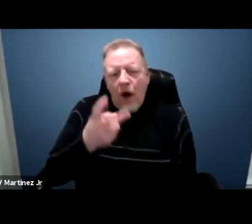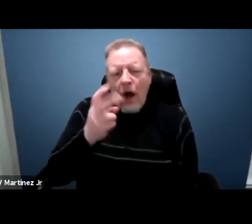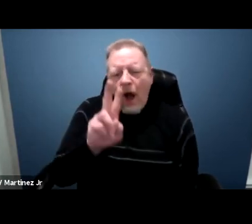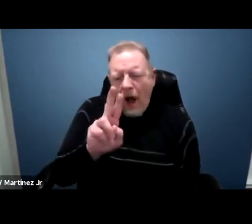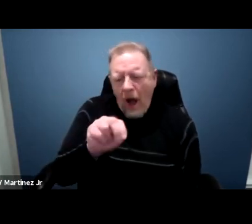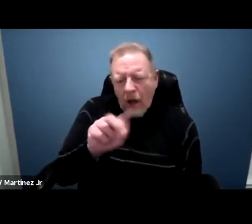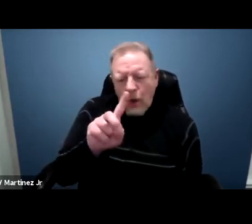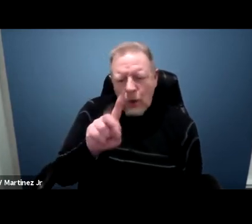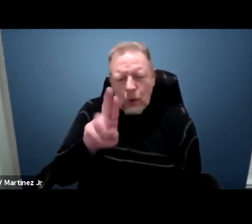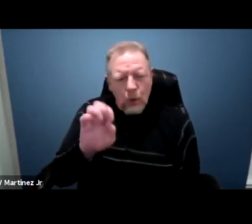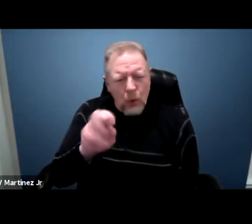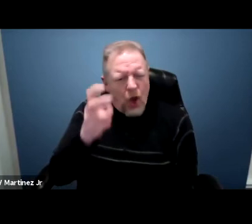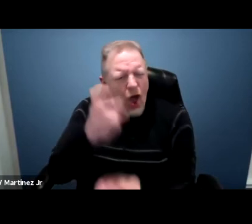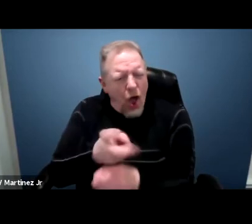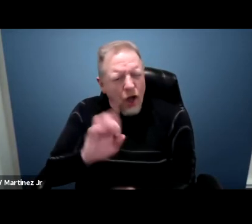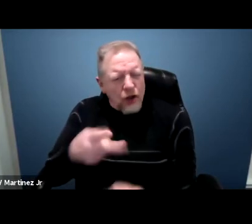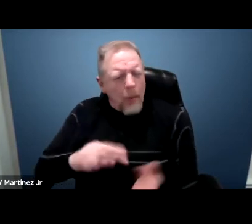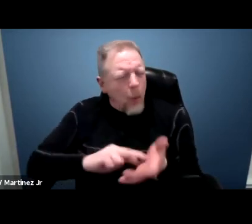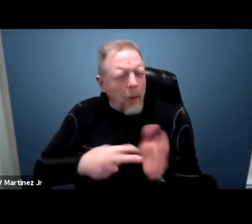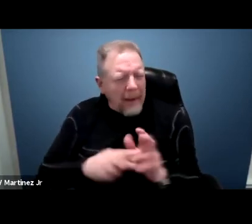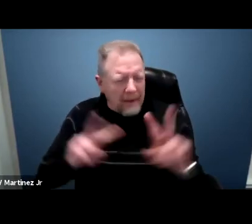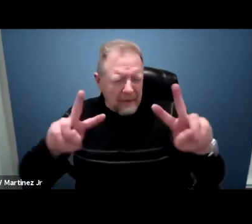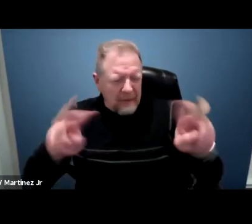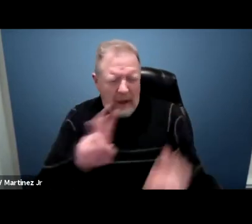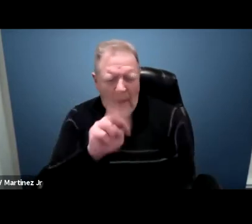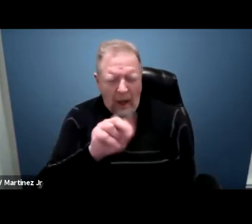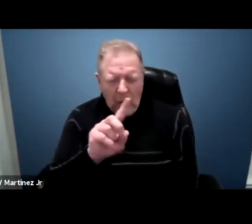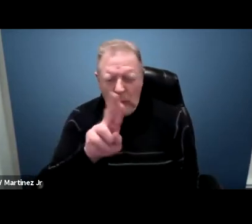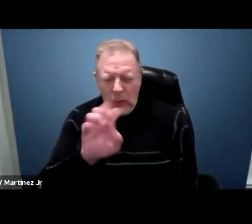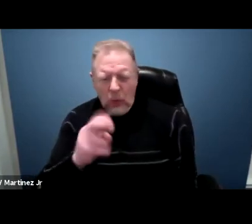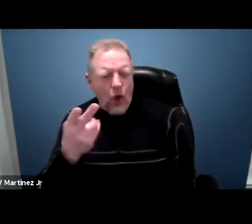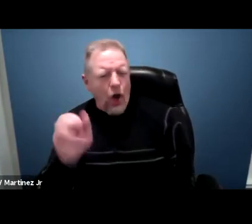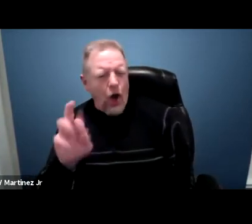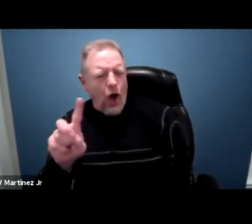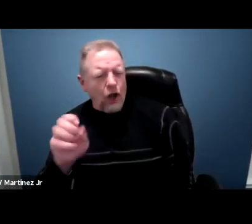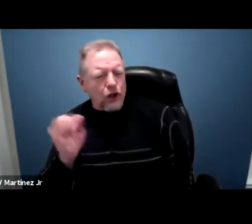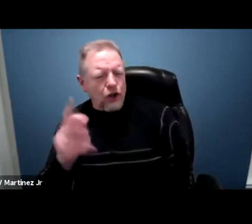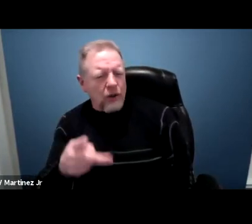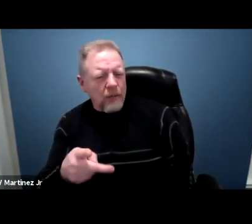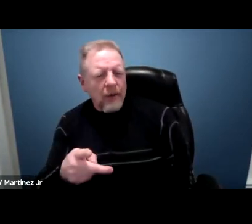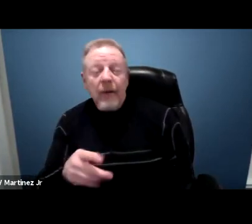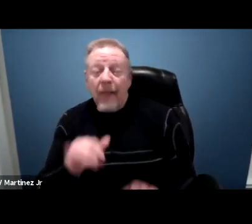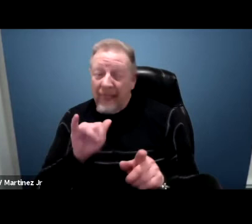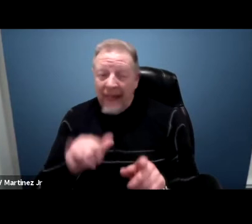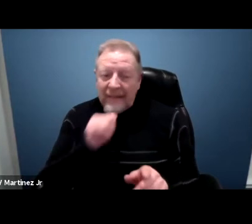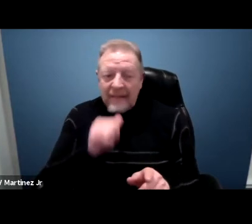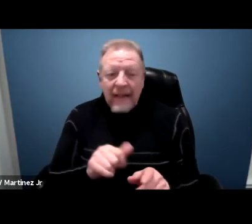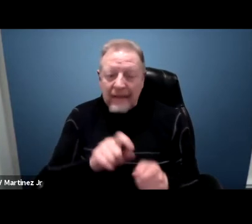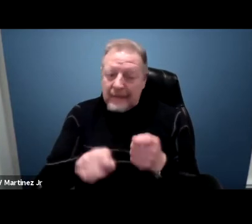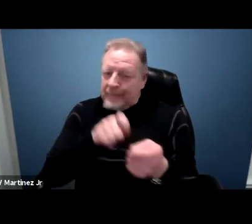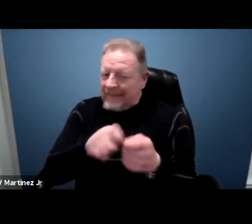hardship is, the definition isn't a very specific